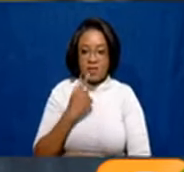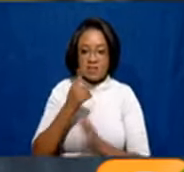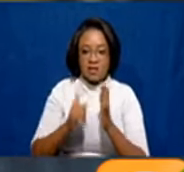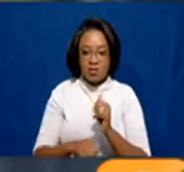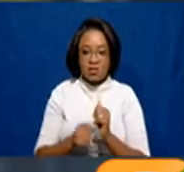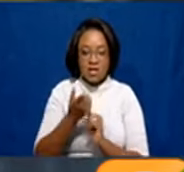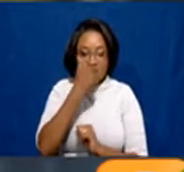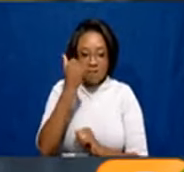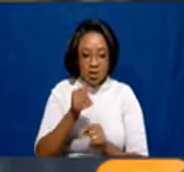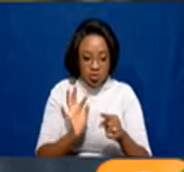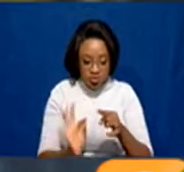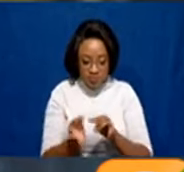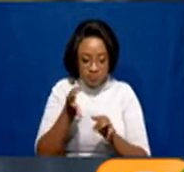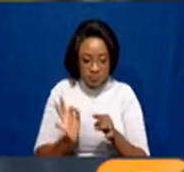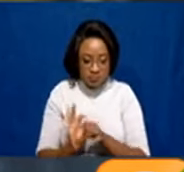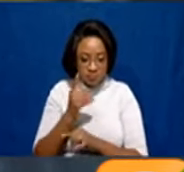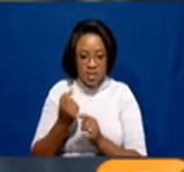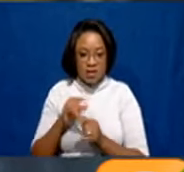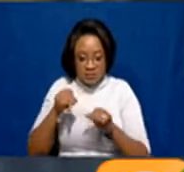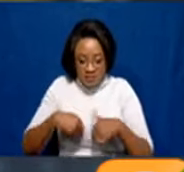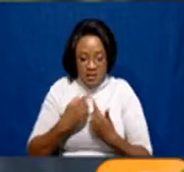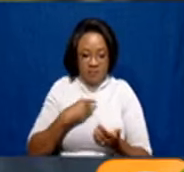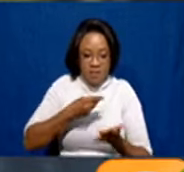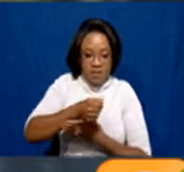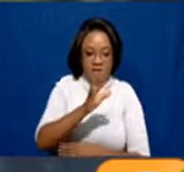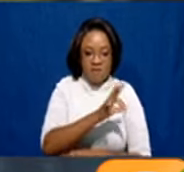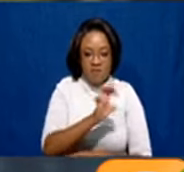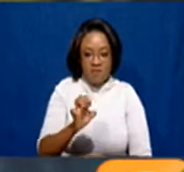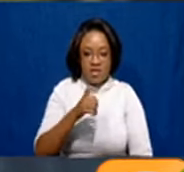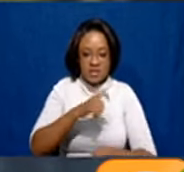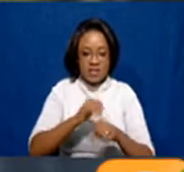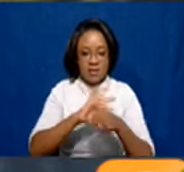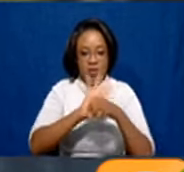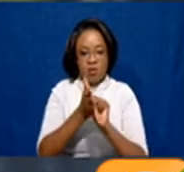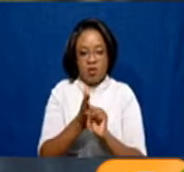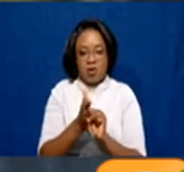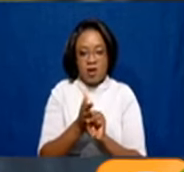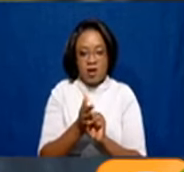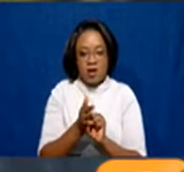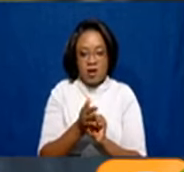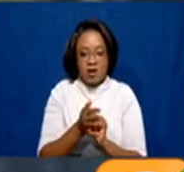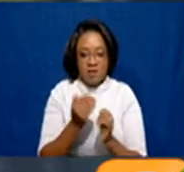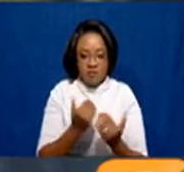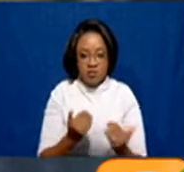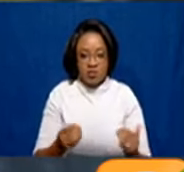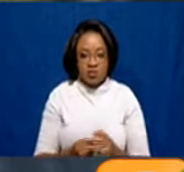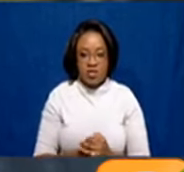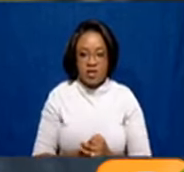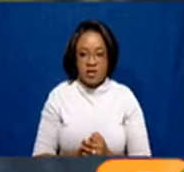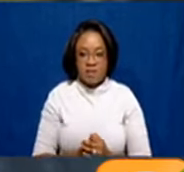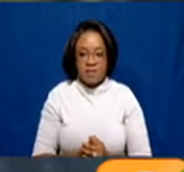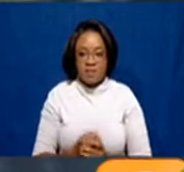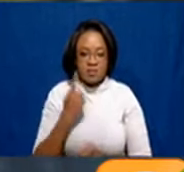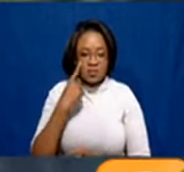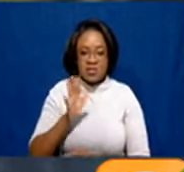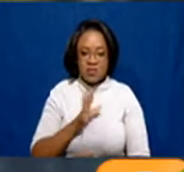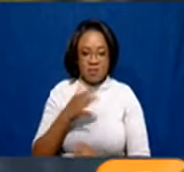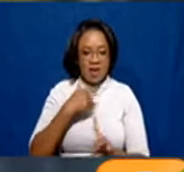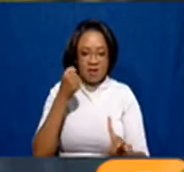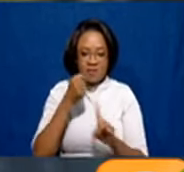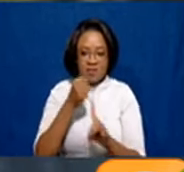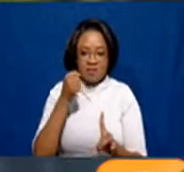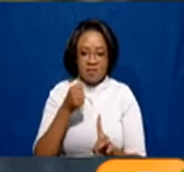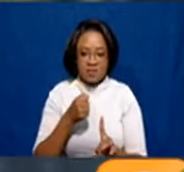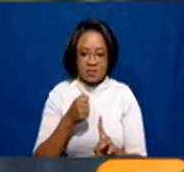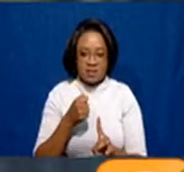cross-stitch, they were able to pay their own school fees during the time of COVID. So there's that impact that already women have. So for me, I'm looking